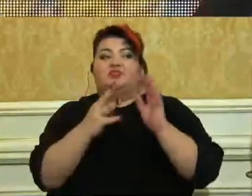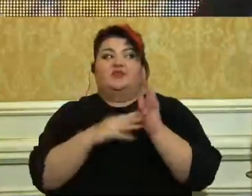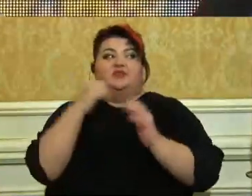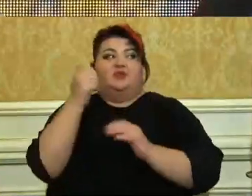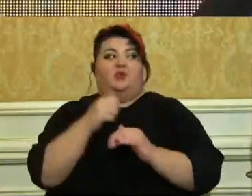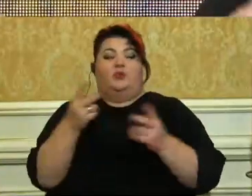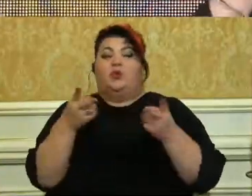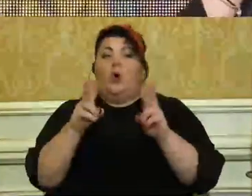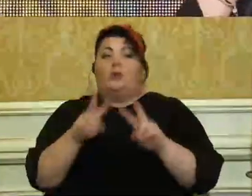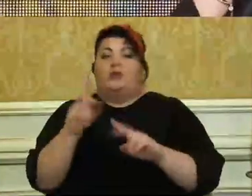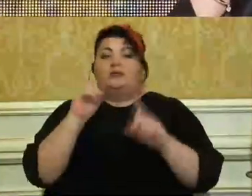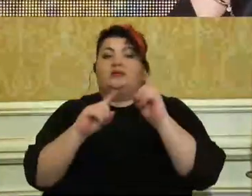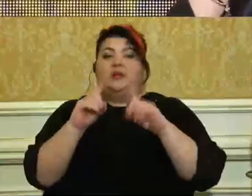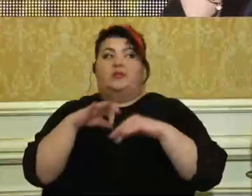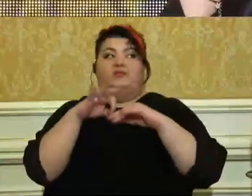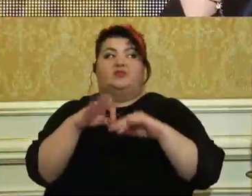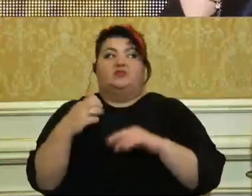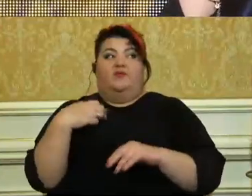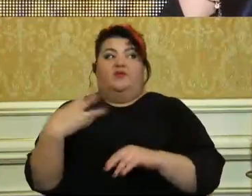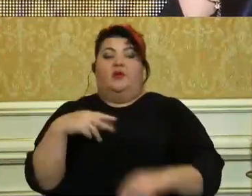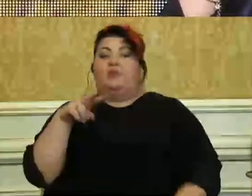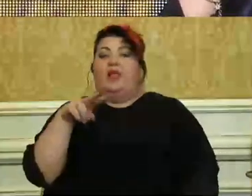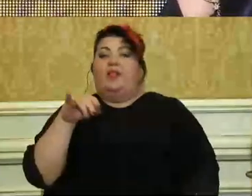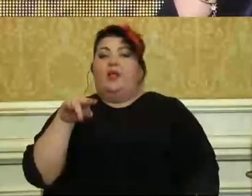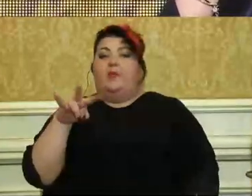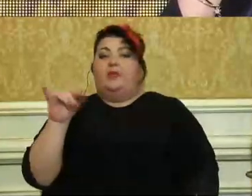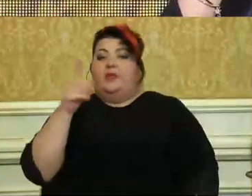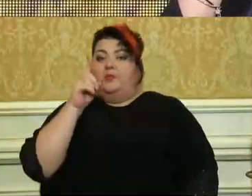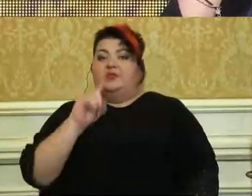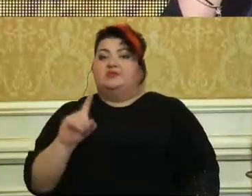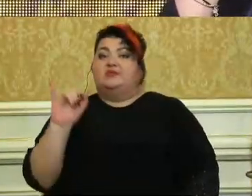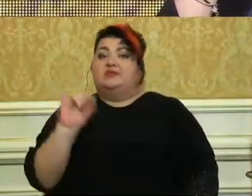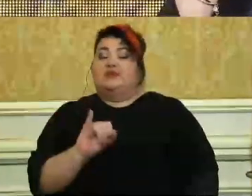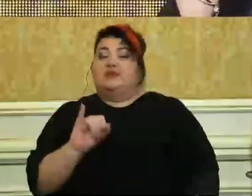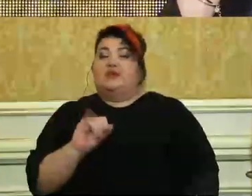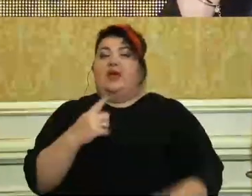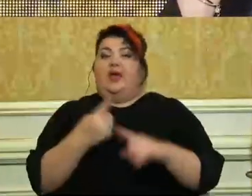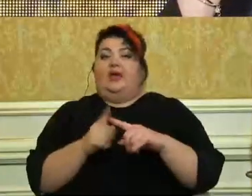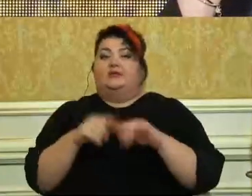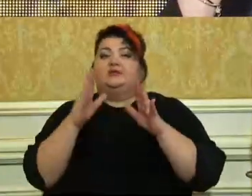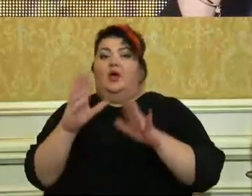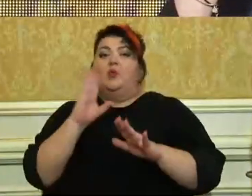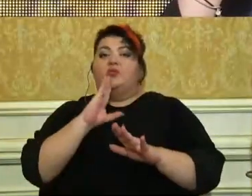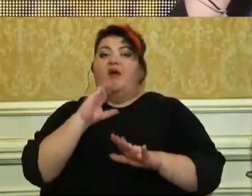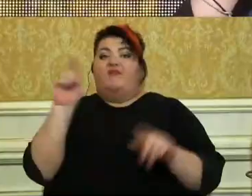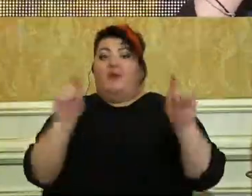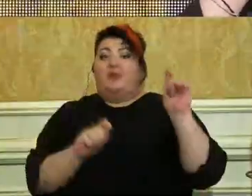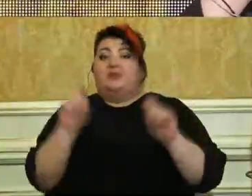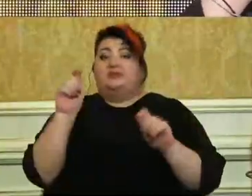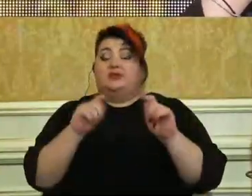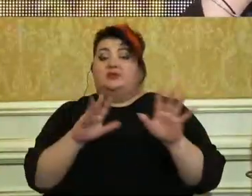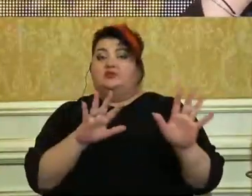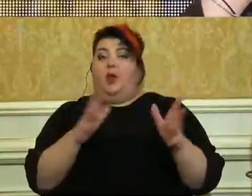June. The French G7 will be a feminist event, even more feminist than the